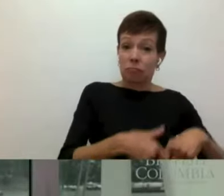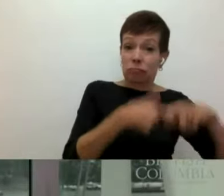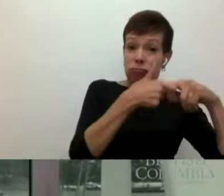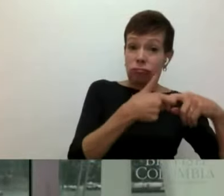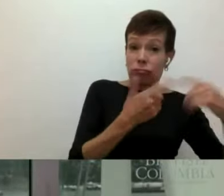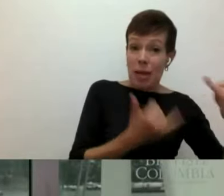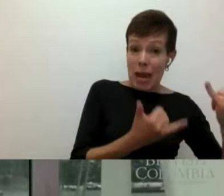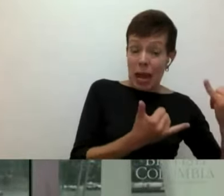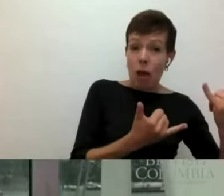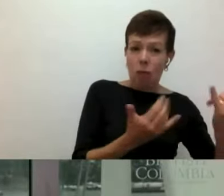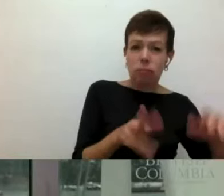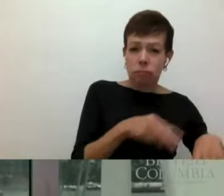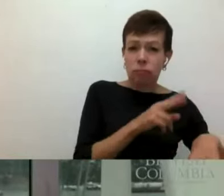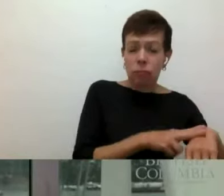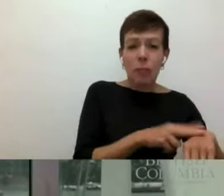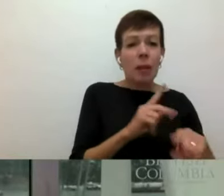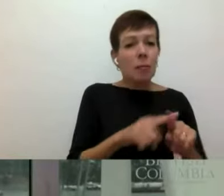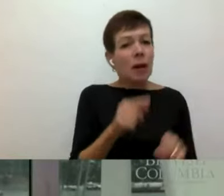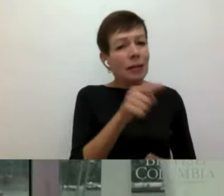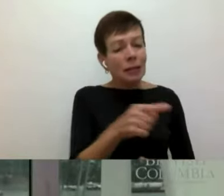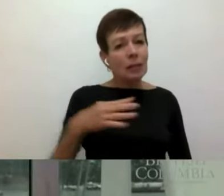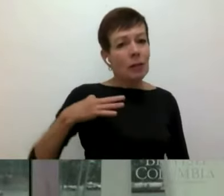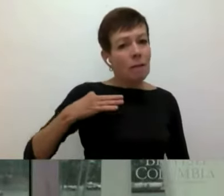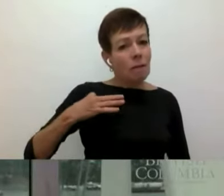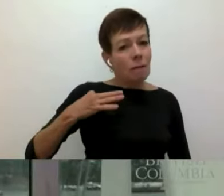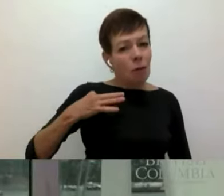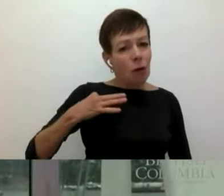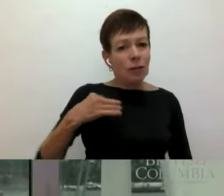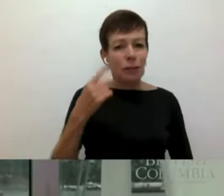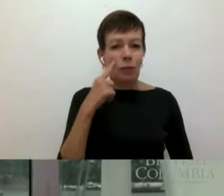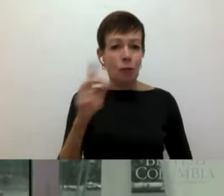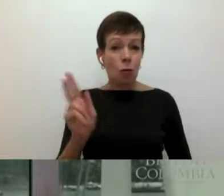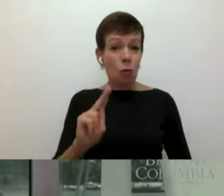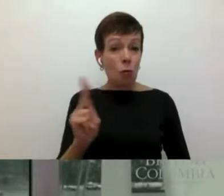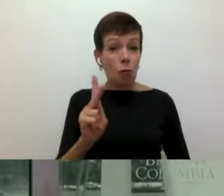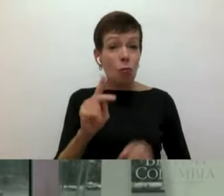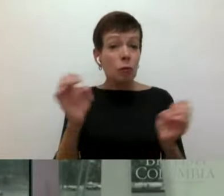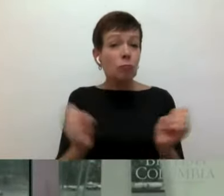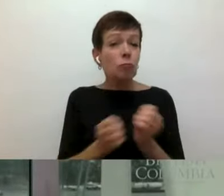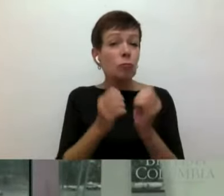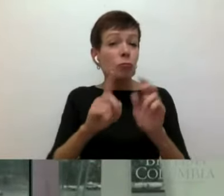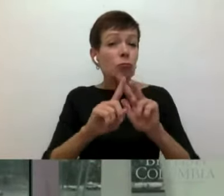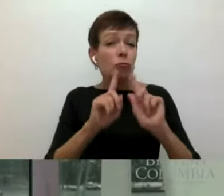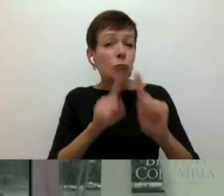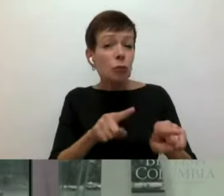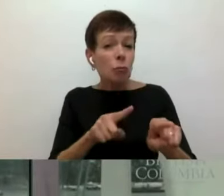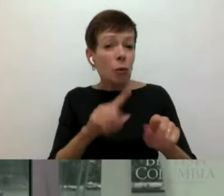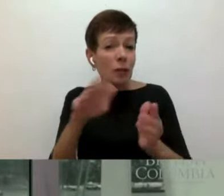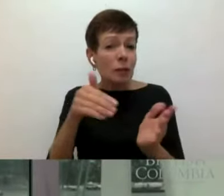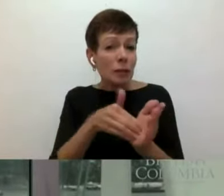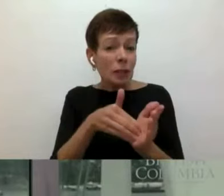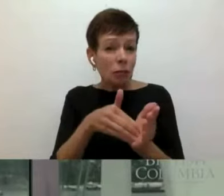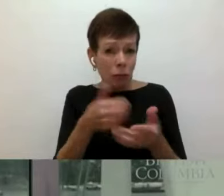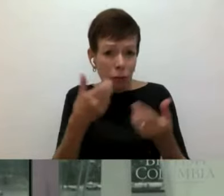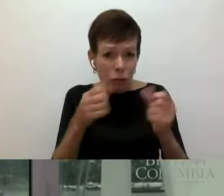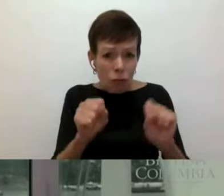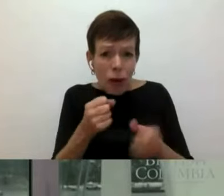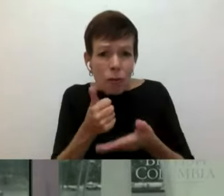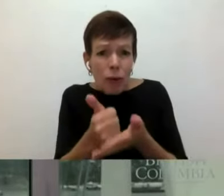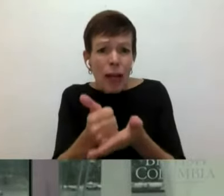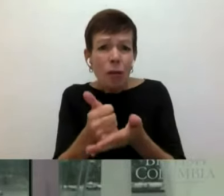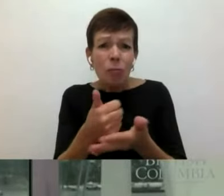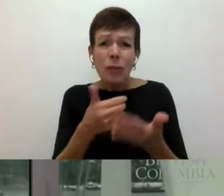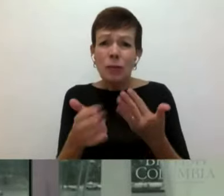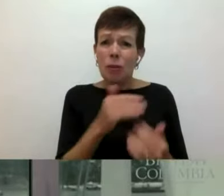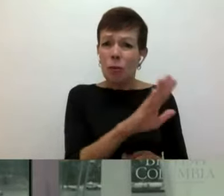is in abeyance at the moment, but he was there as a volunteer in the Kelowna Emergency Response Center, trying to